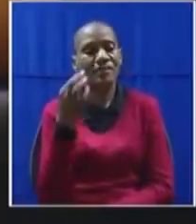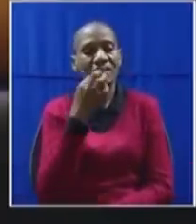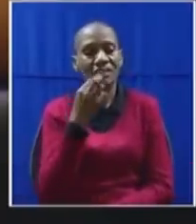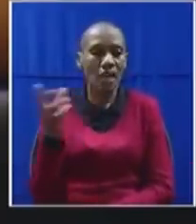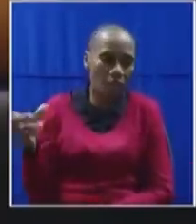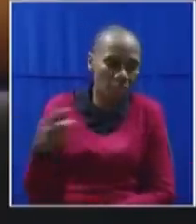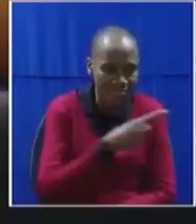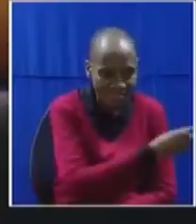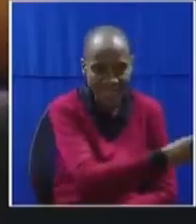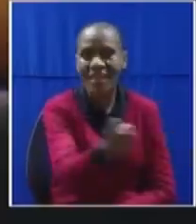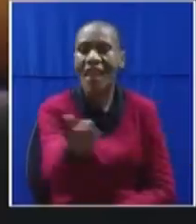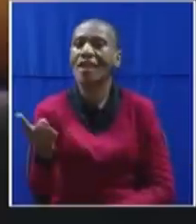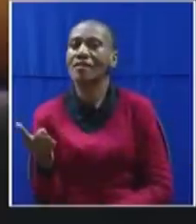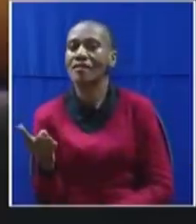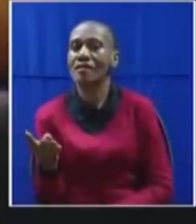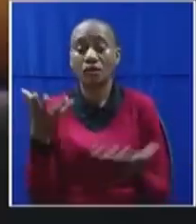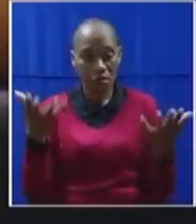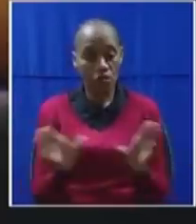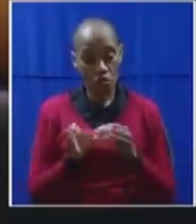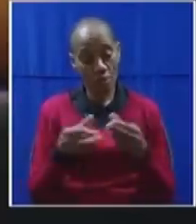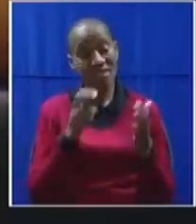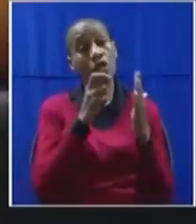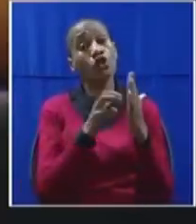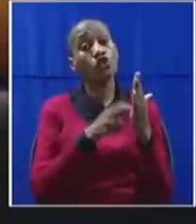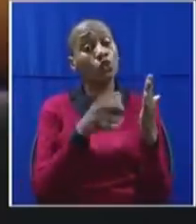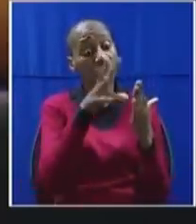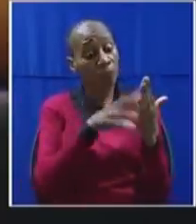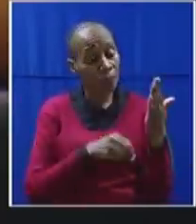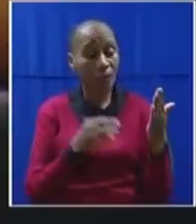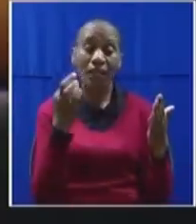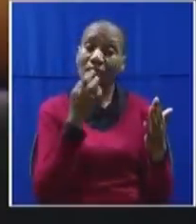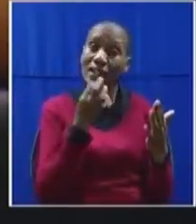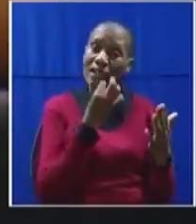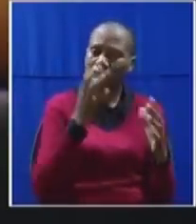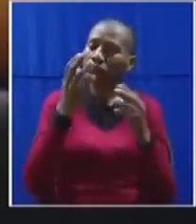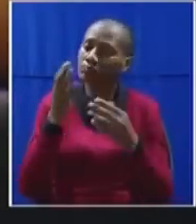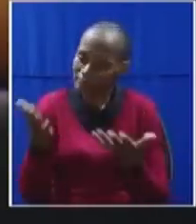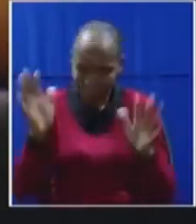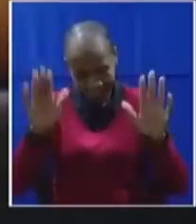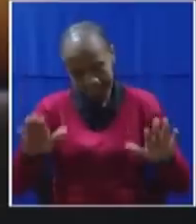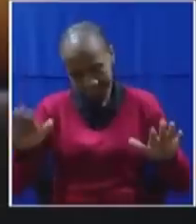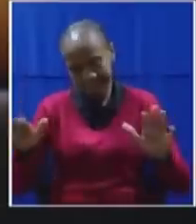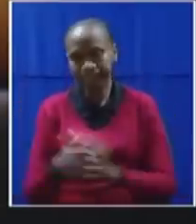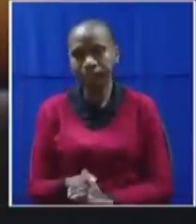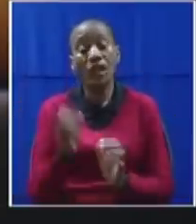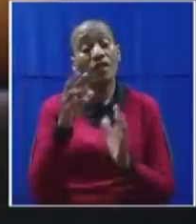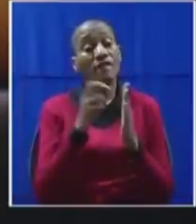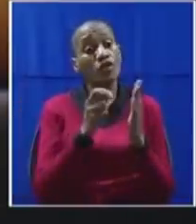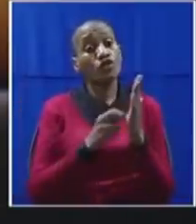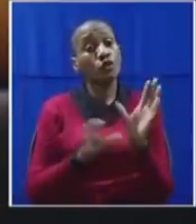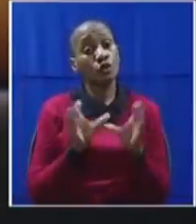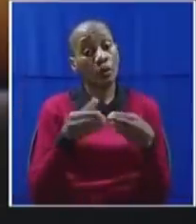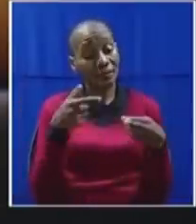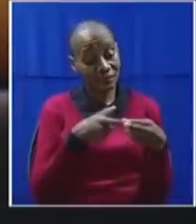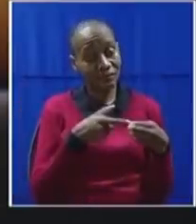collective, but if the Rules Committee wishes to make that order, honorable members, if the Rules